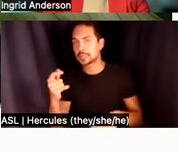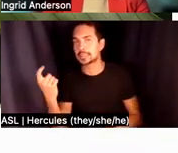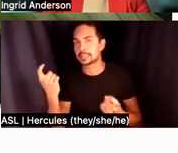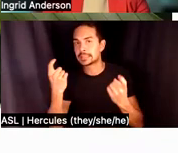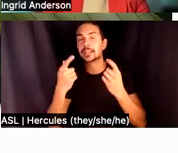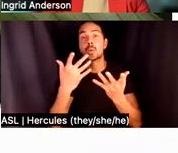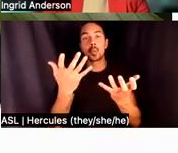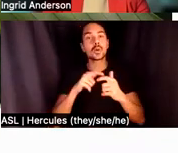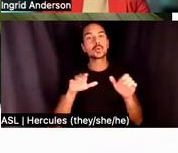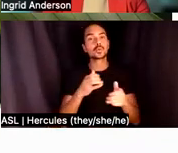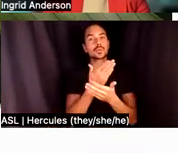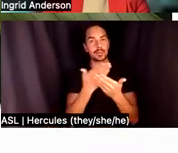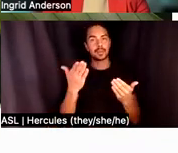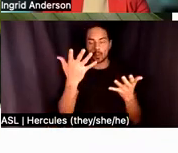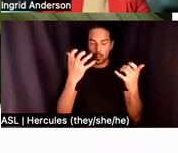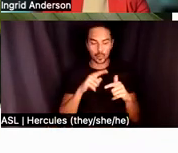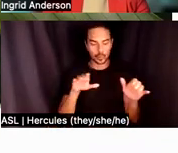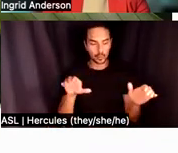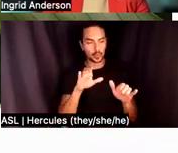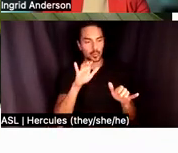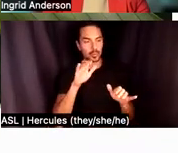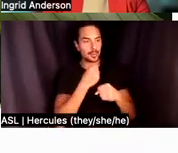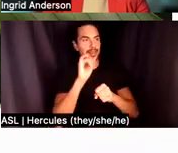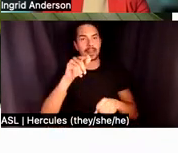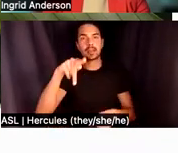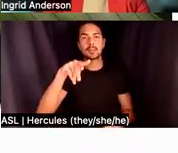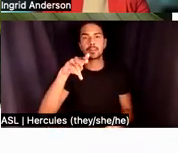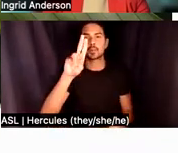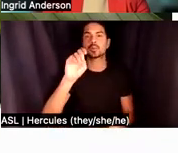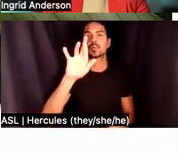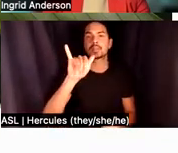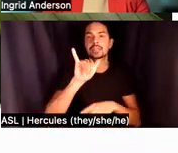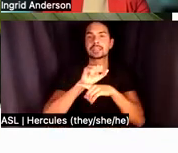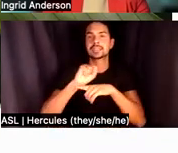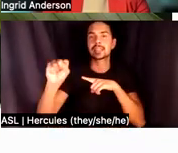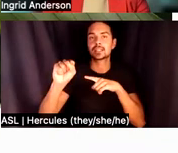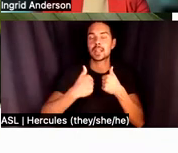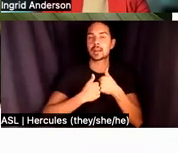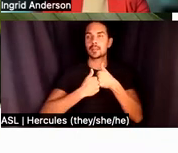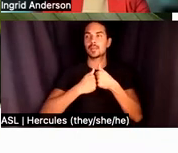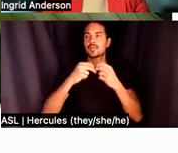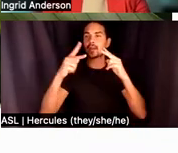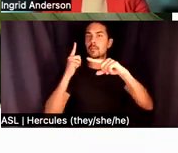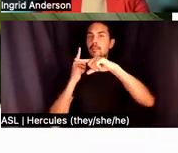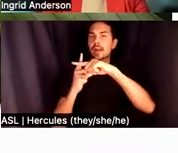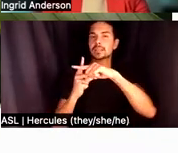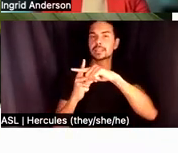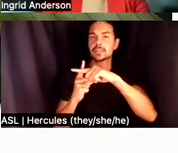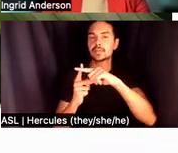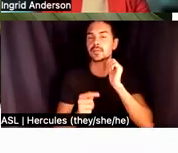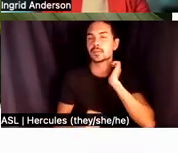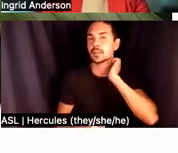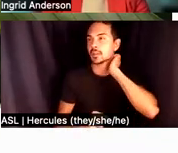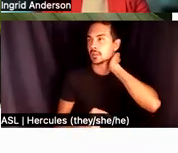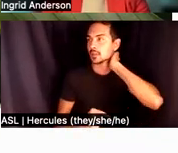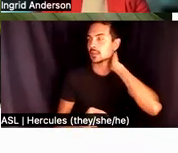wanted to do something. They wanted to make that puberty stage as much of a positive thing as